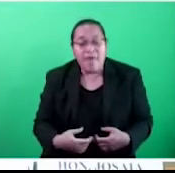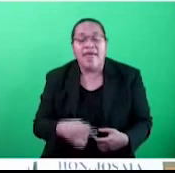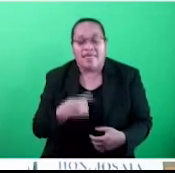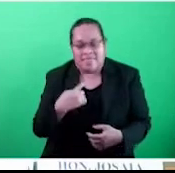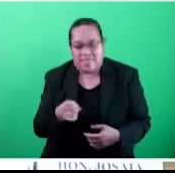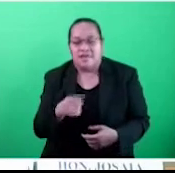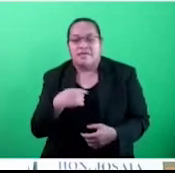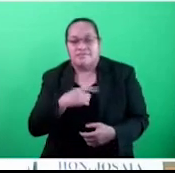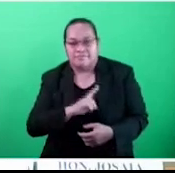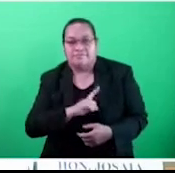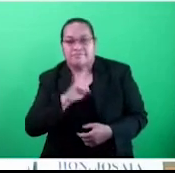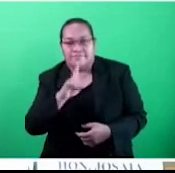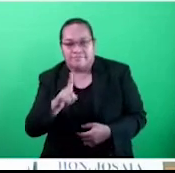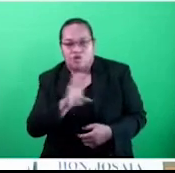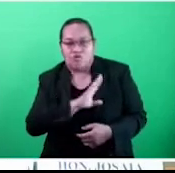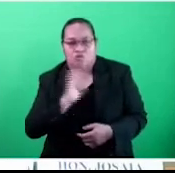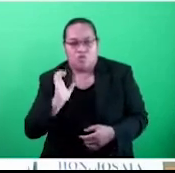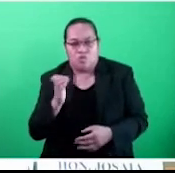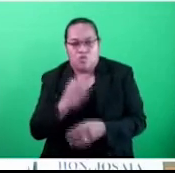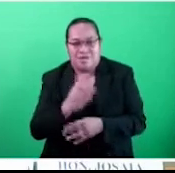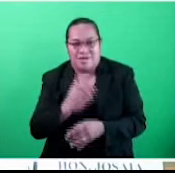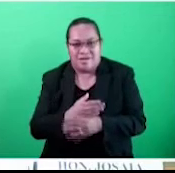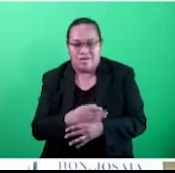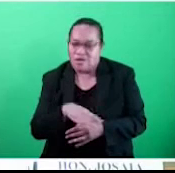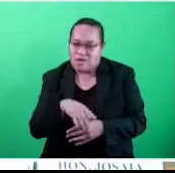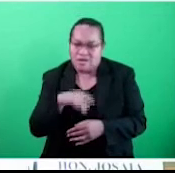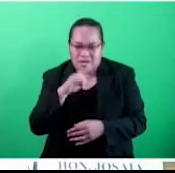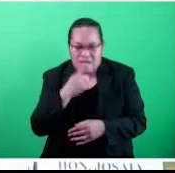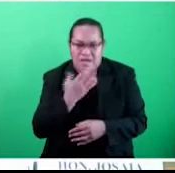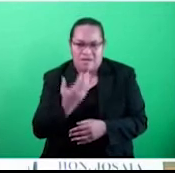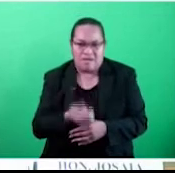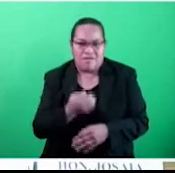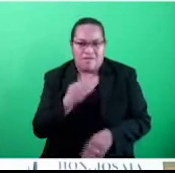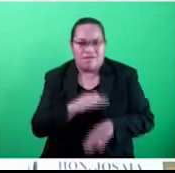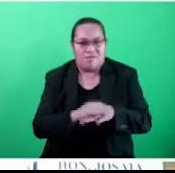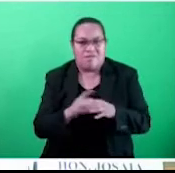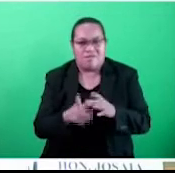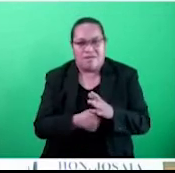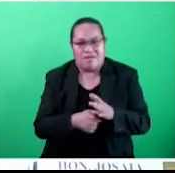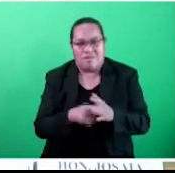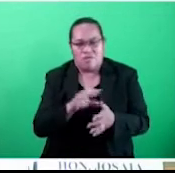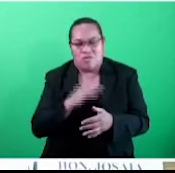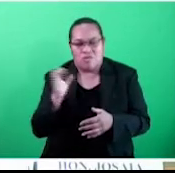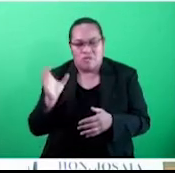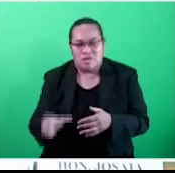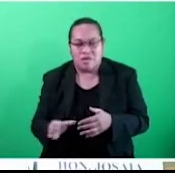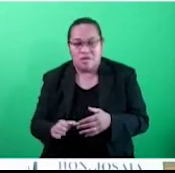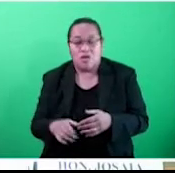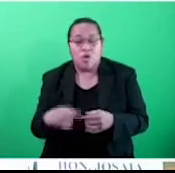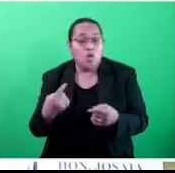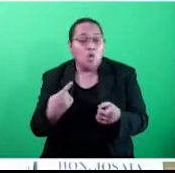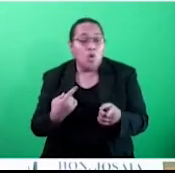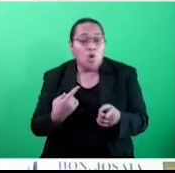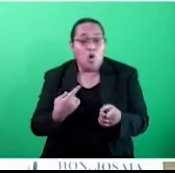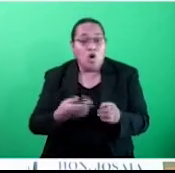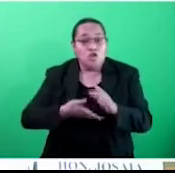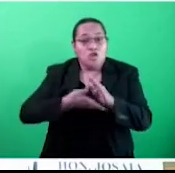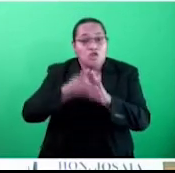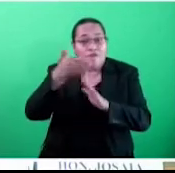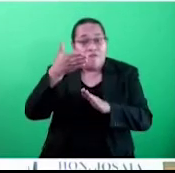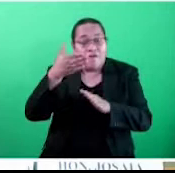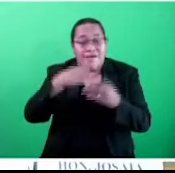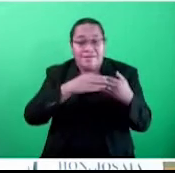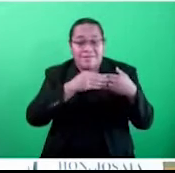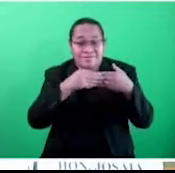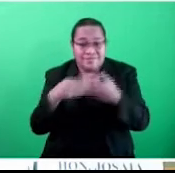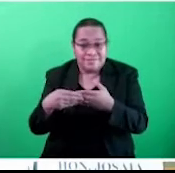legal practitioners unit that is, in fact, managed by the chief registrar. Once the complaint